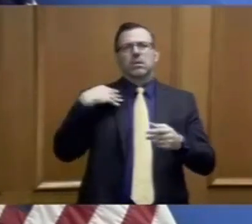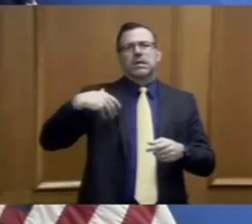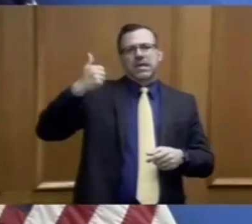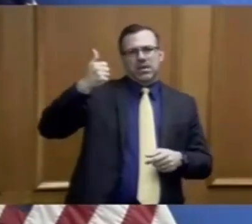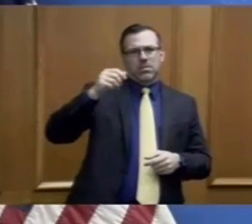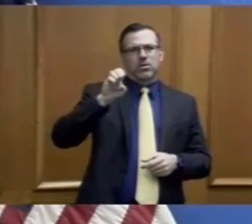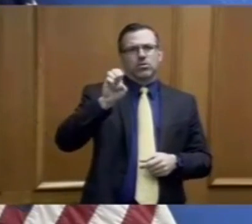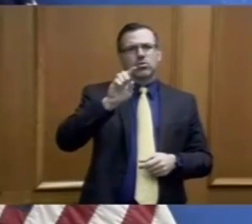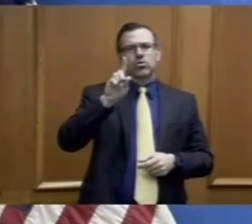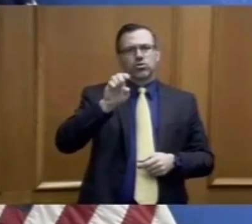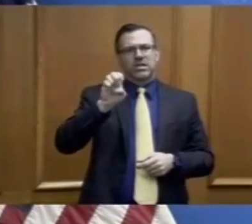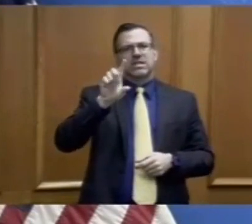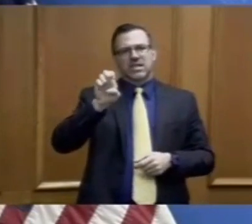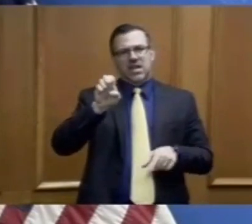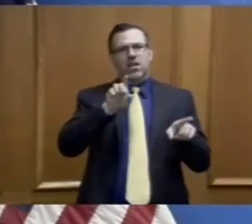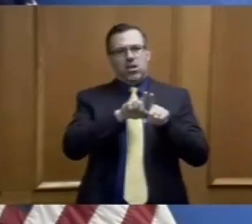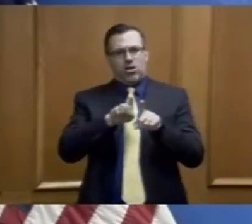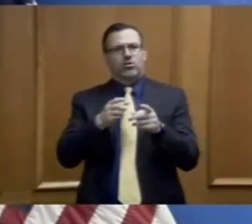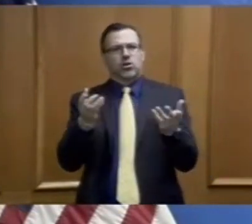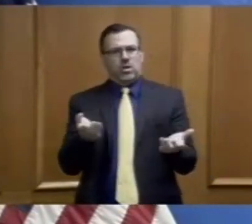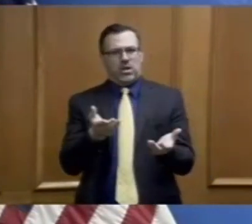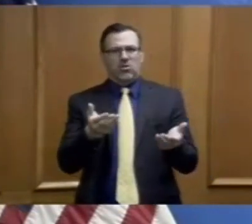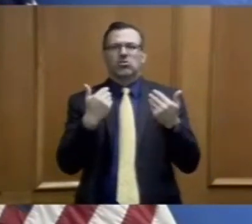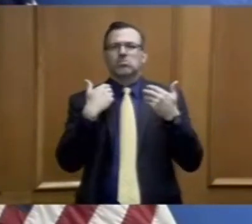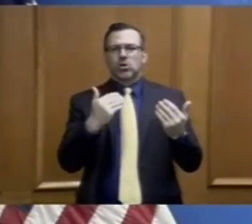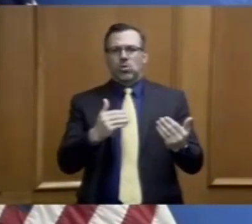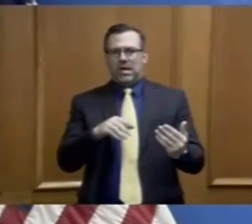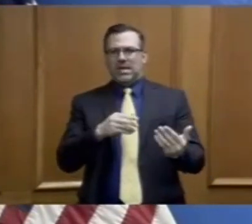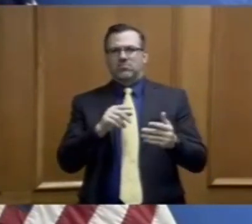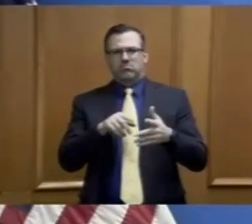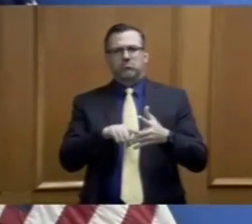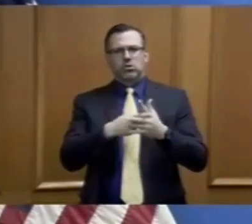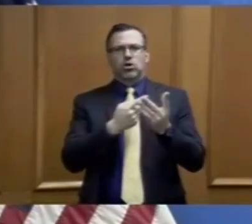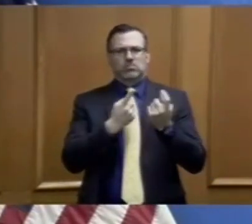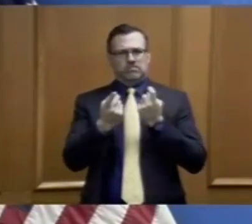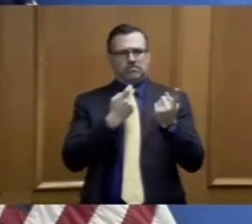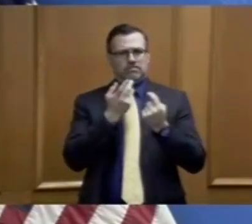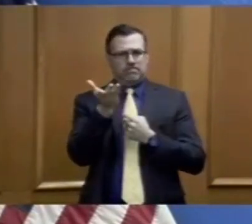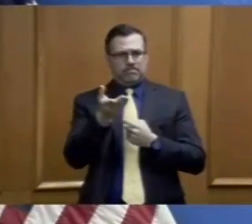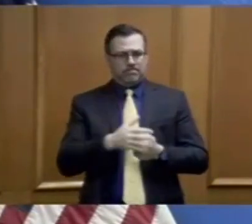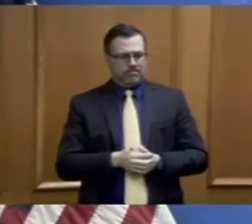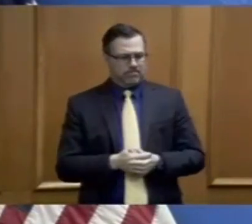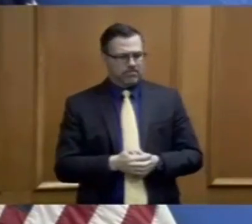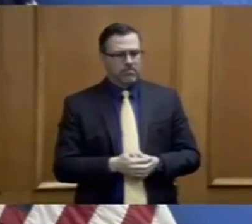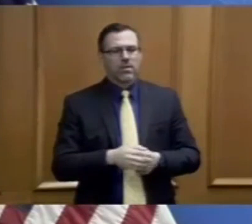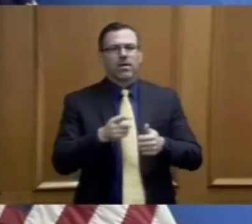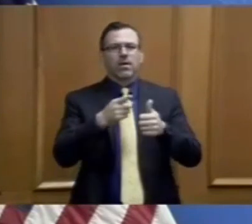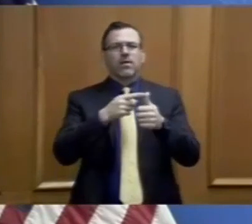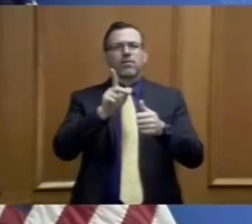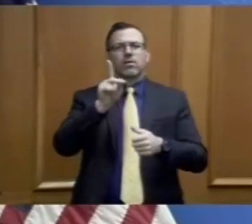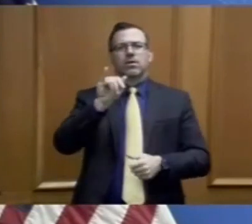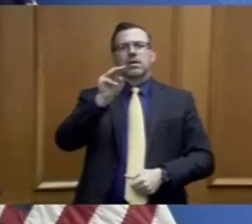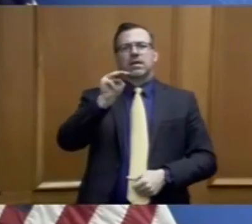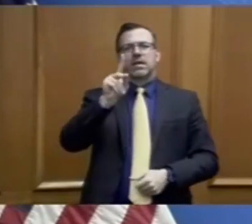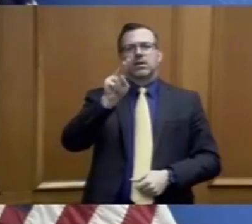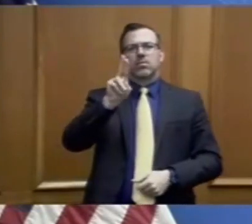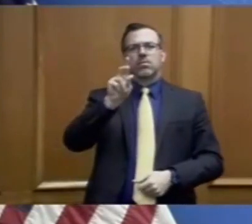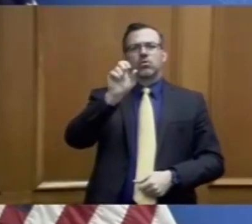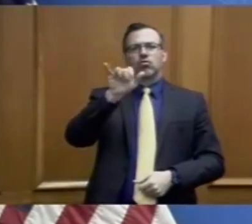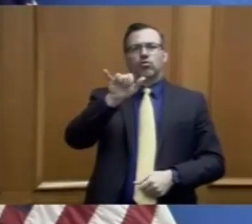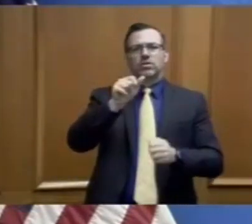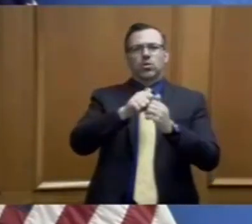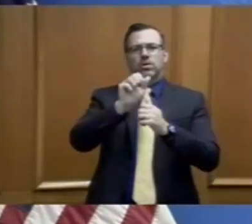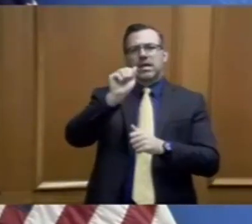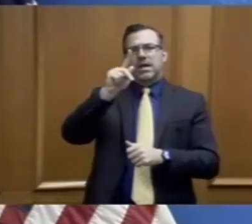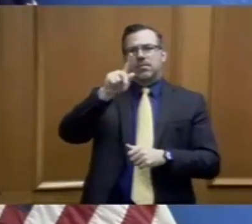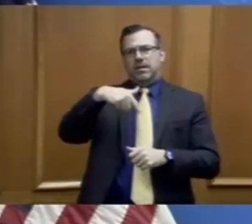Economic Recovery Group. So let's get started with questions. Thank you, Governor. First, we'll go to Kim Crucy with the AP. Kim,